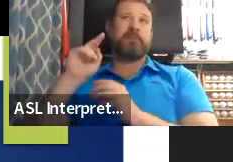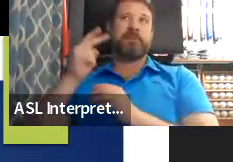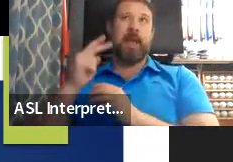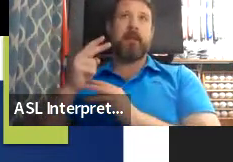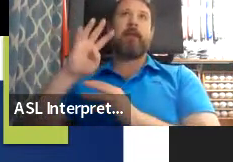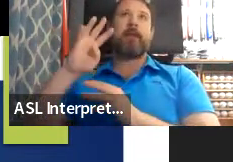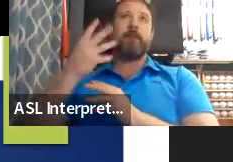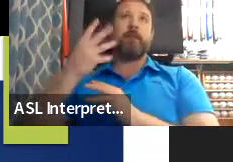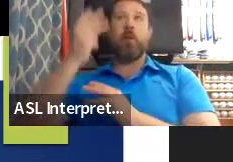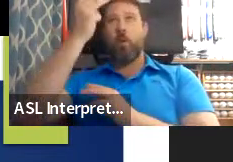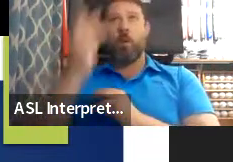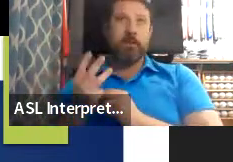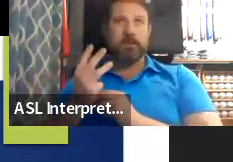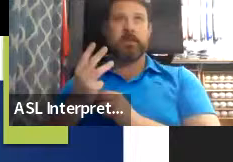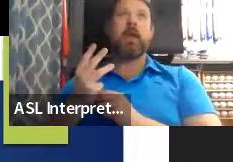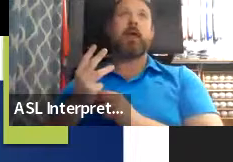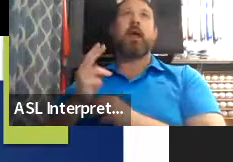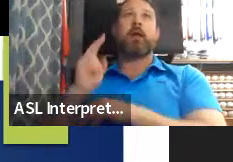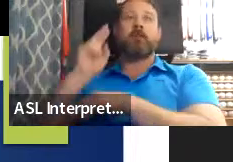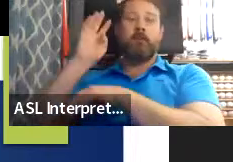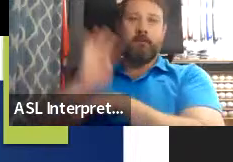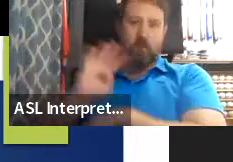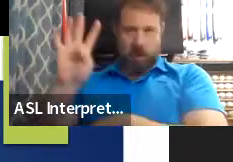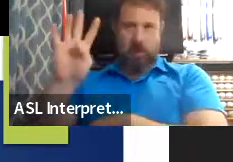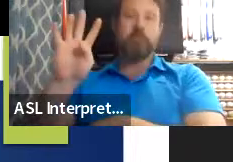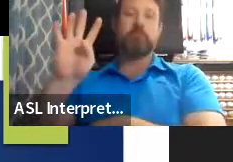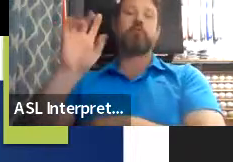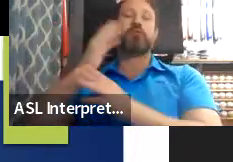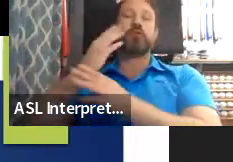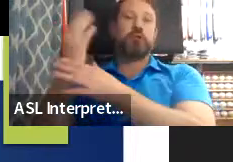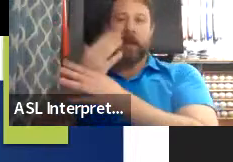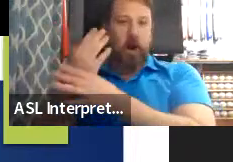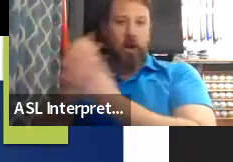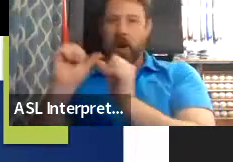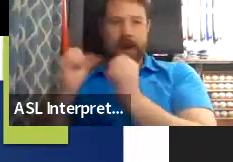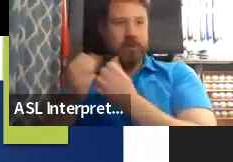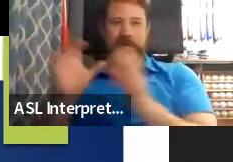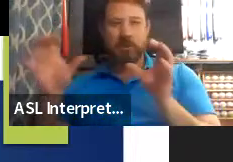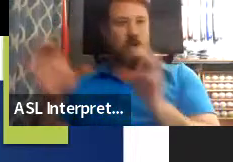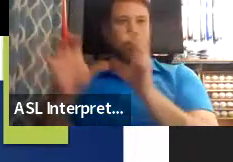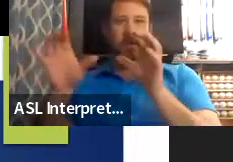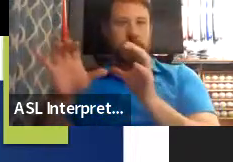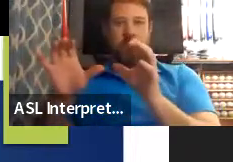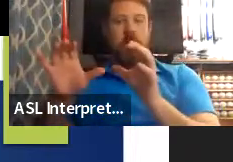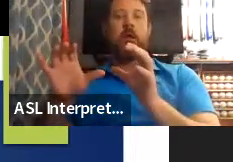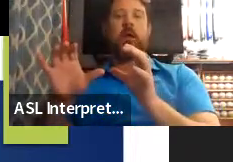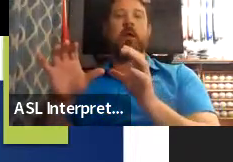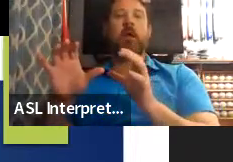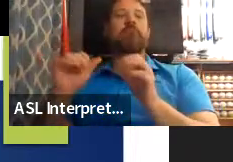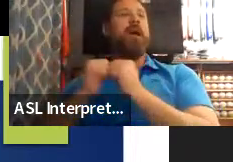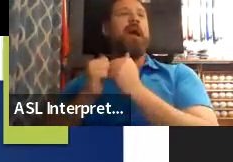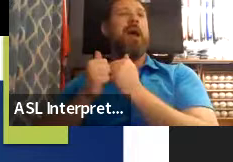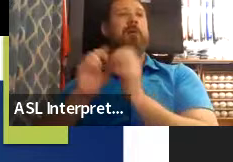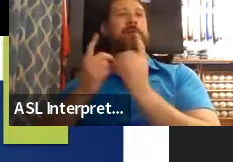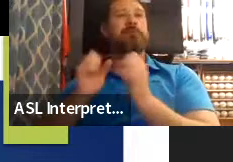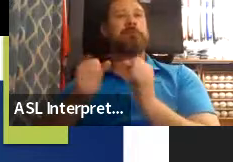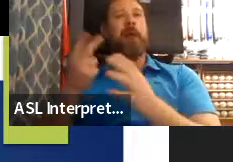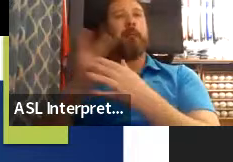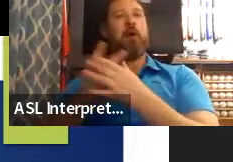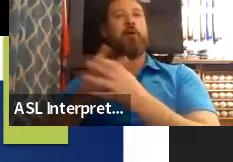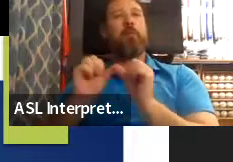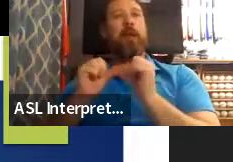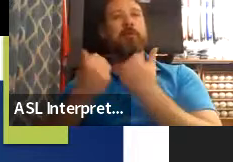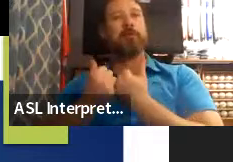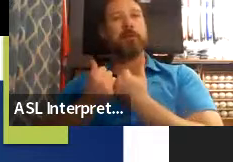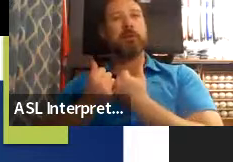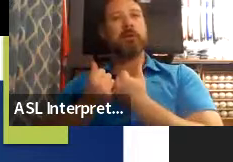2 o'clock, to share what your agency is doing and how the districts can partner with your agencies, or